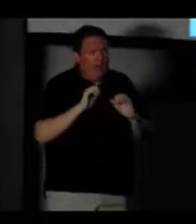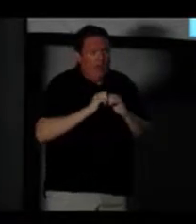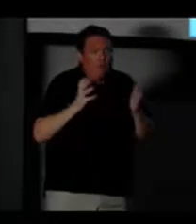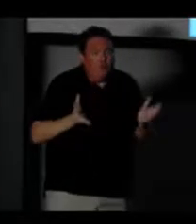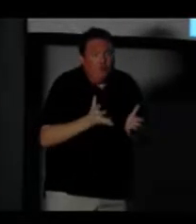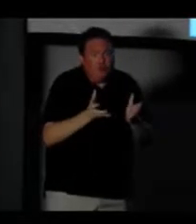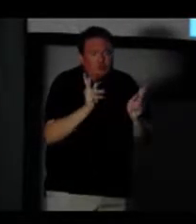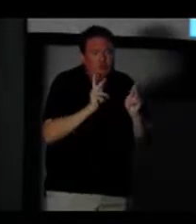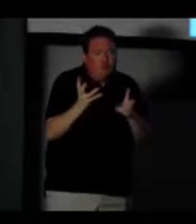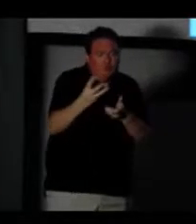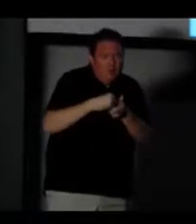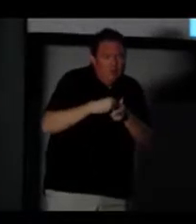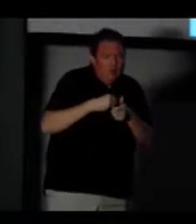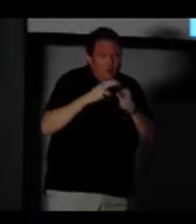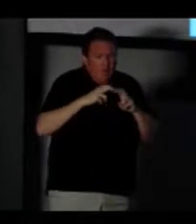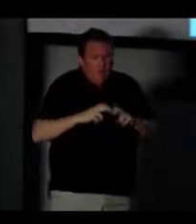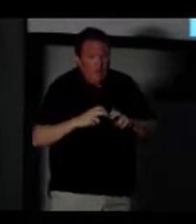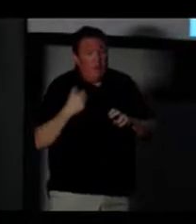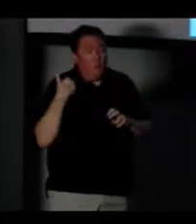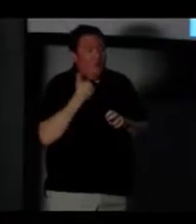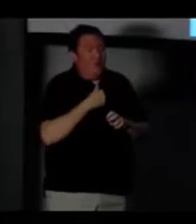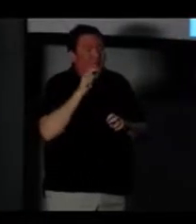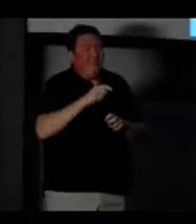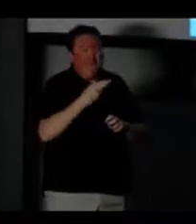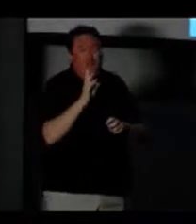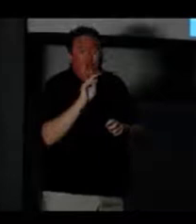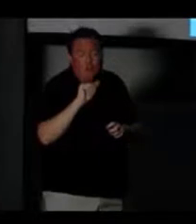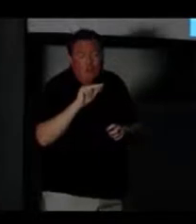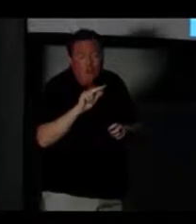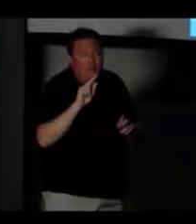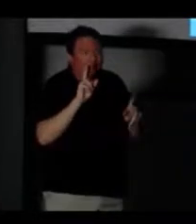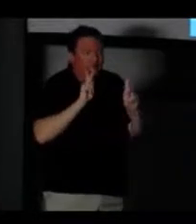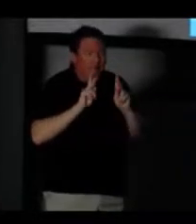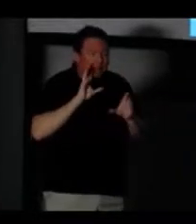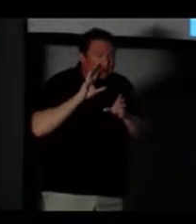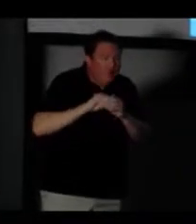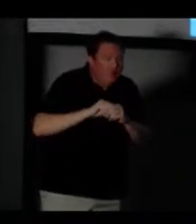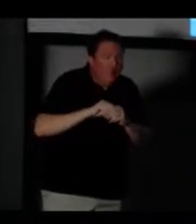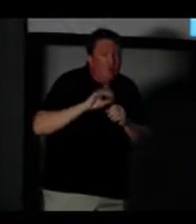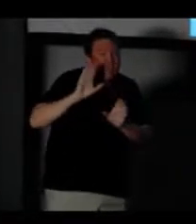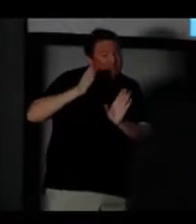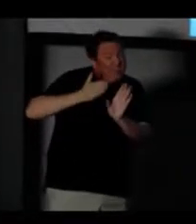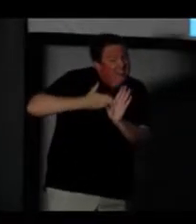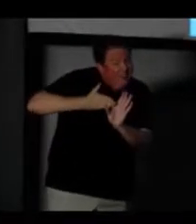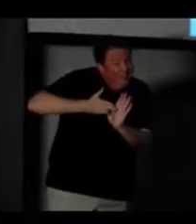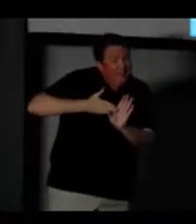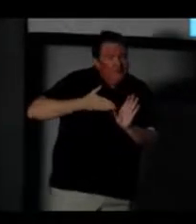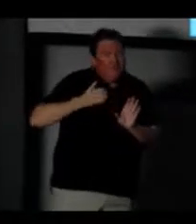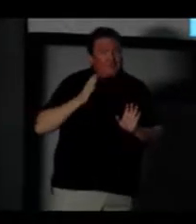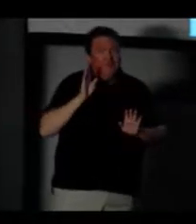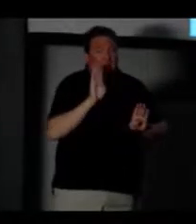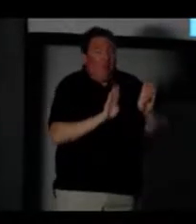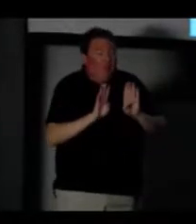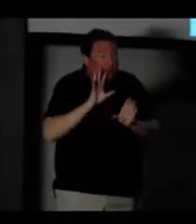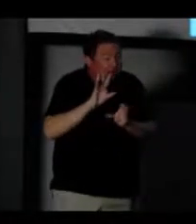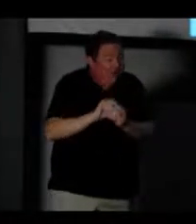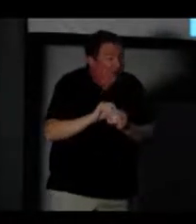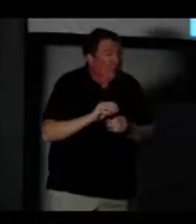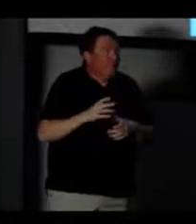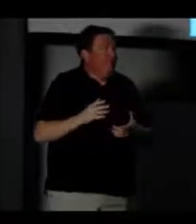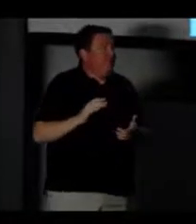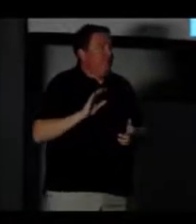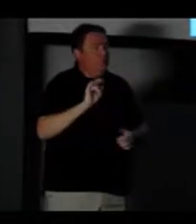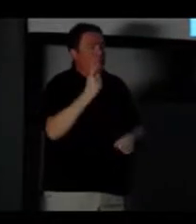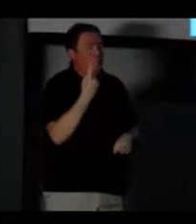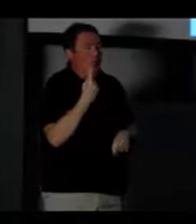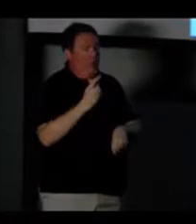really interesting human biology and human psychology to look at here of how to encourage people to do this sort of work. If I had a